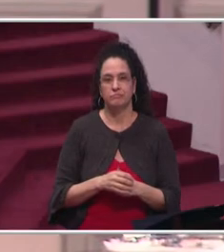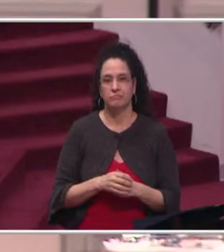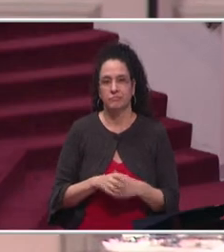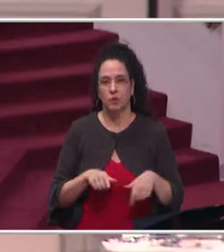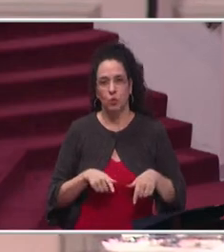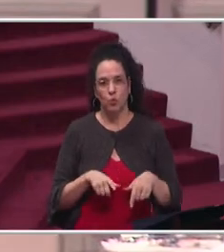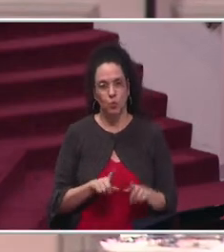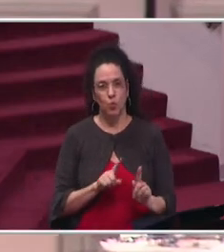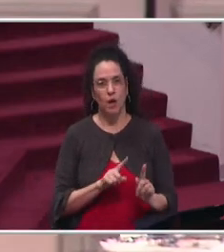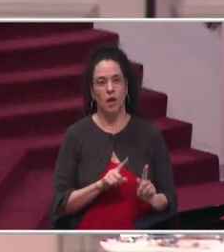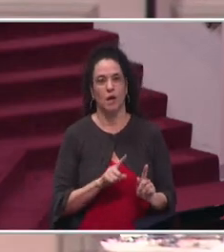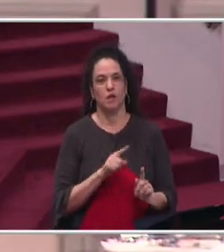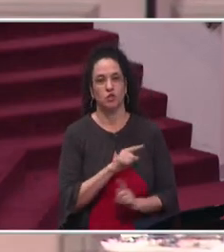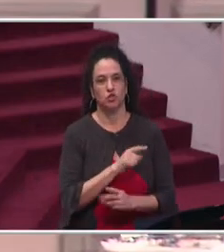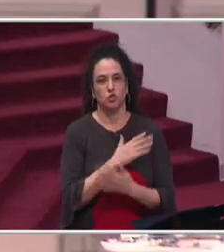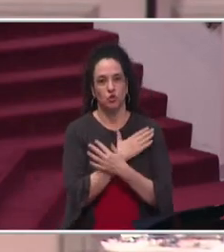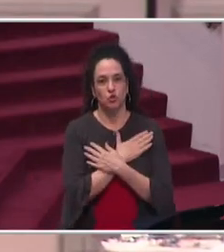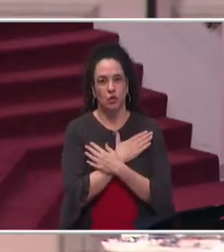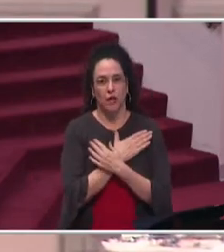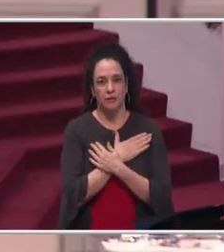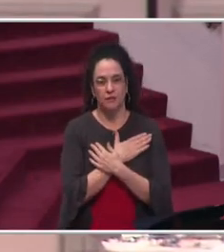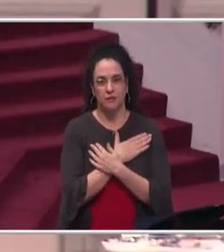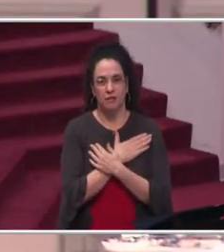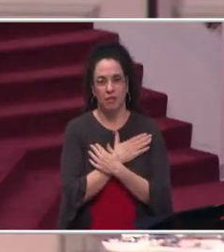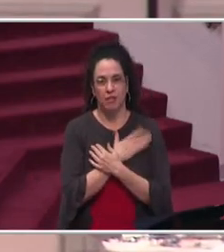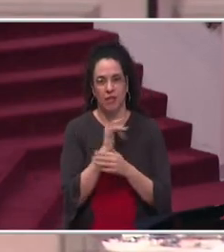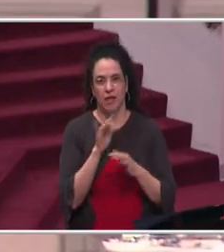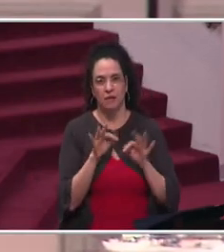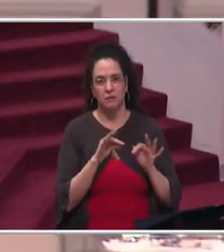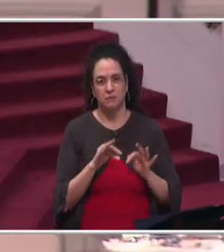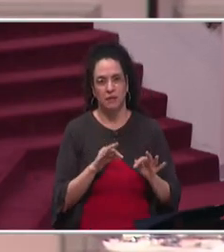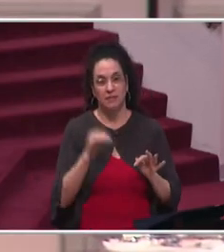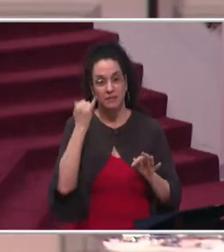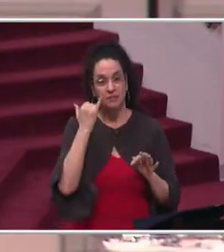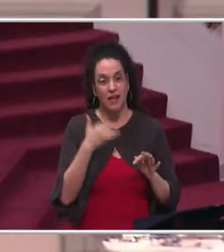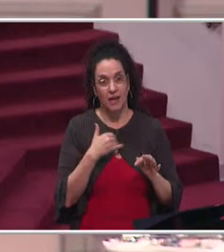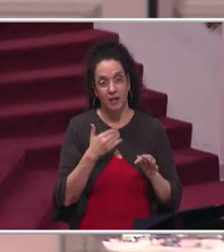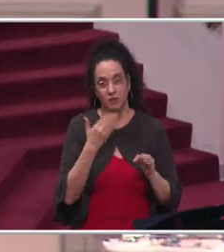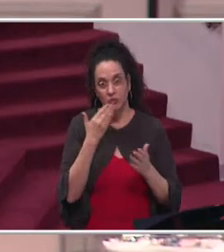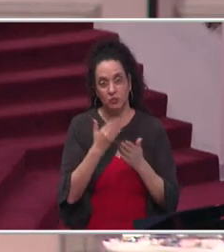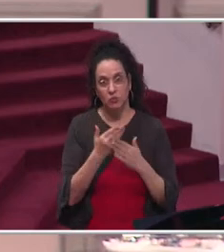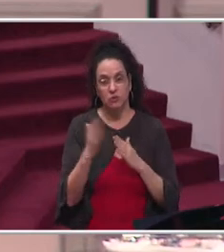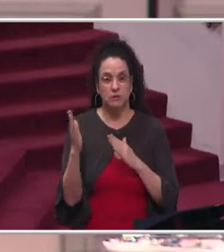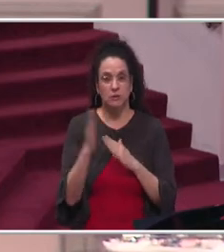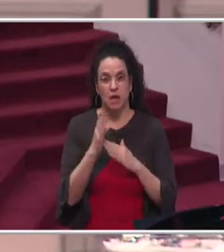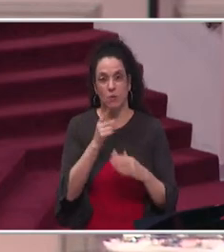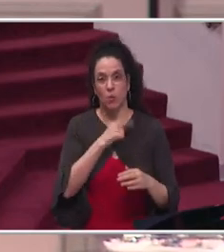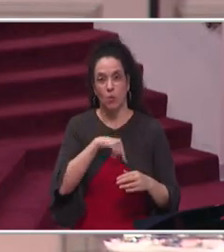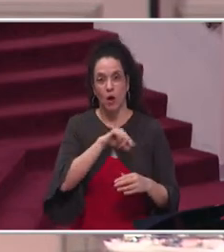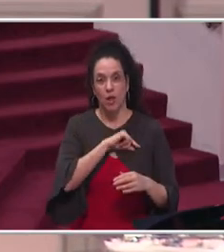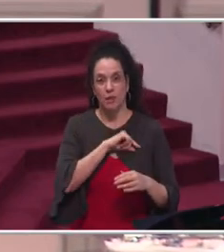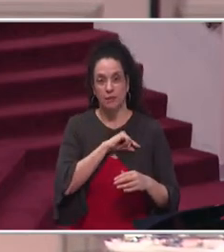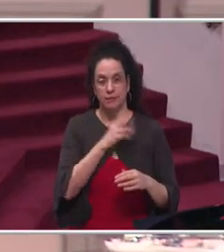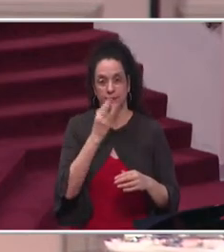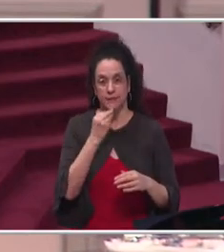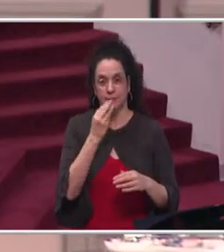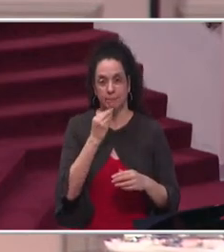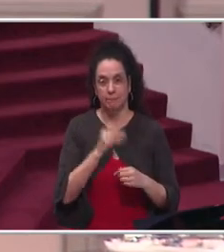resting. And it tells her how much quality sleep she gets. And